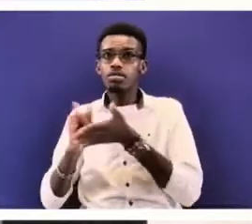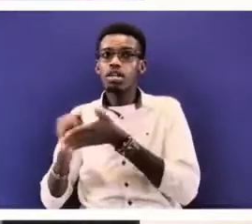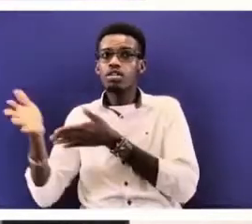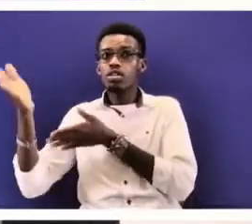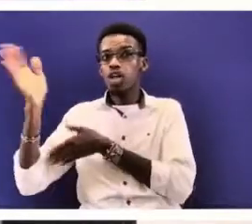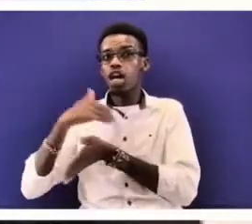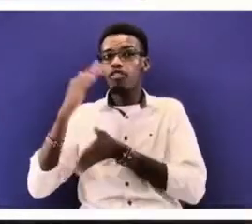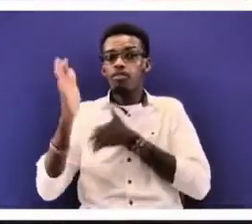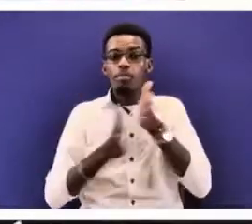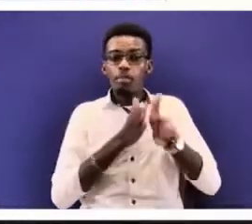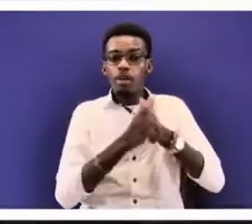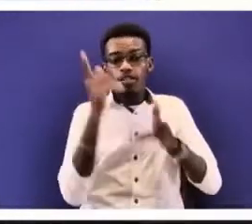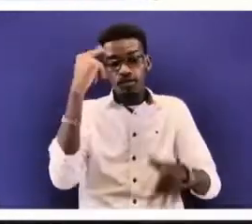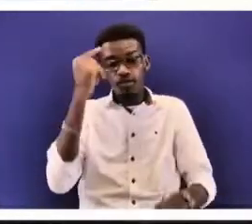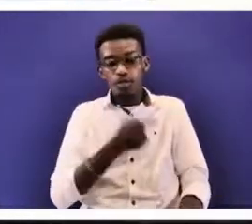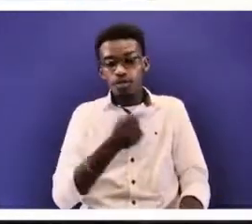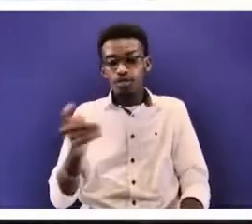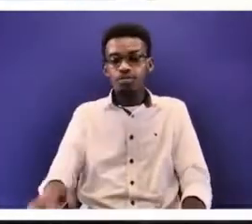has something for you.